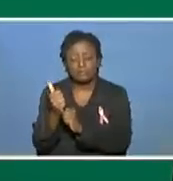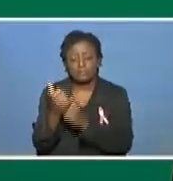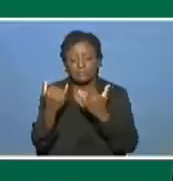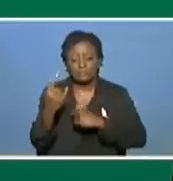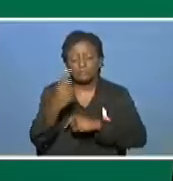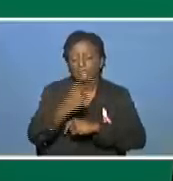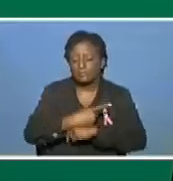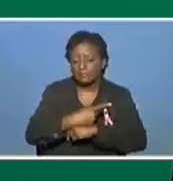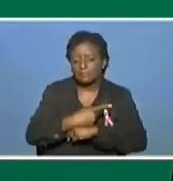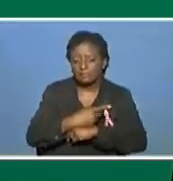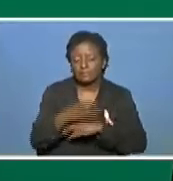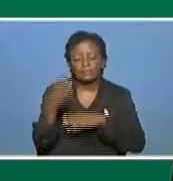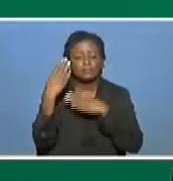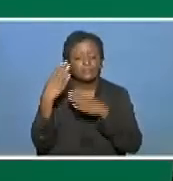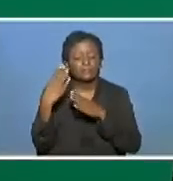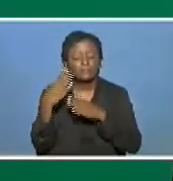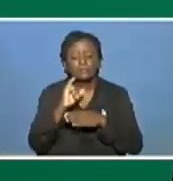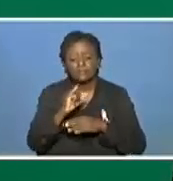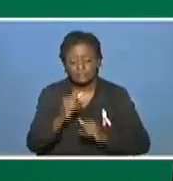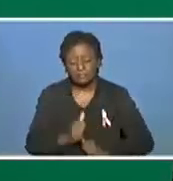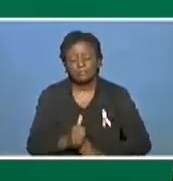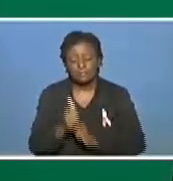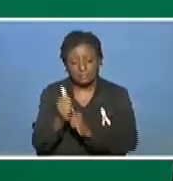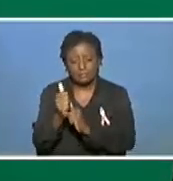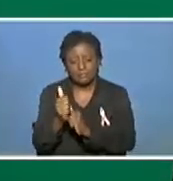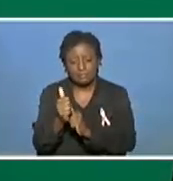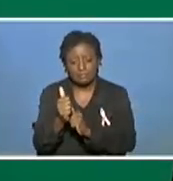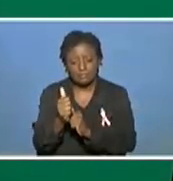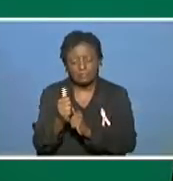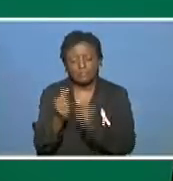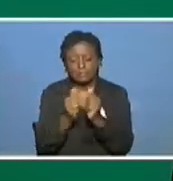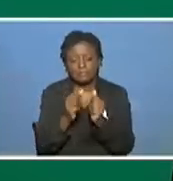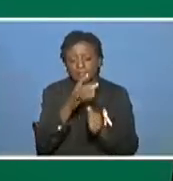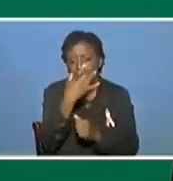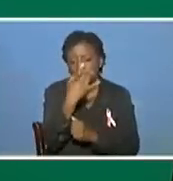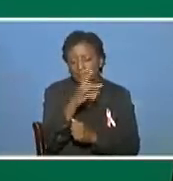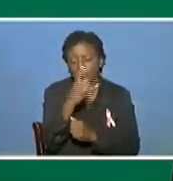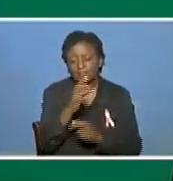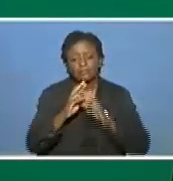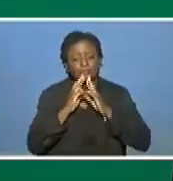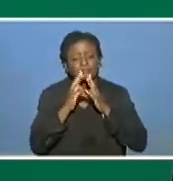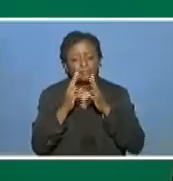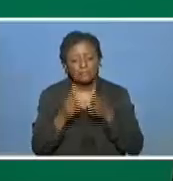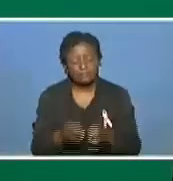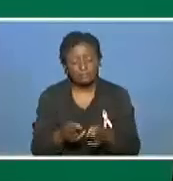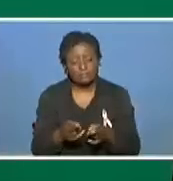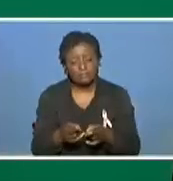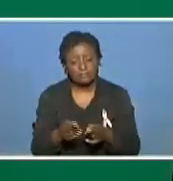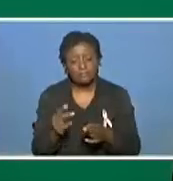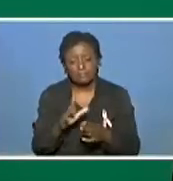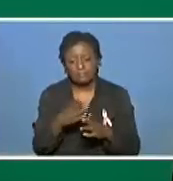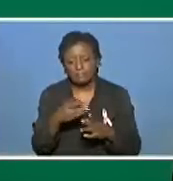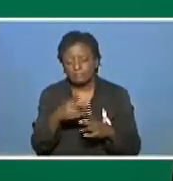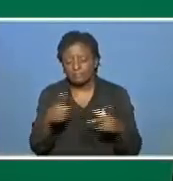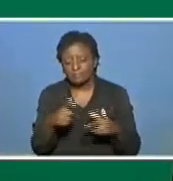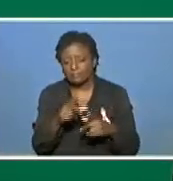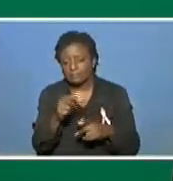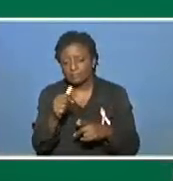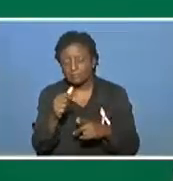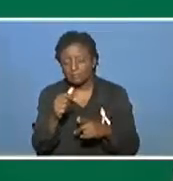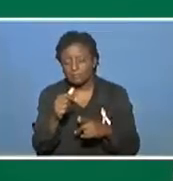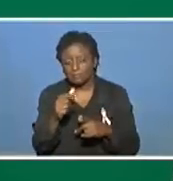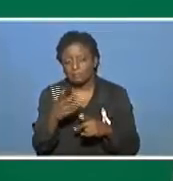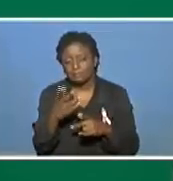Today, the Bahamas is compliant with 18 recommendations and largely compliant